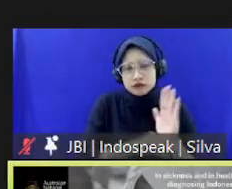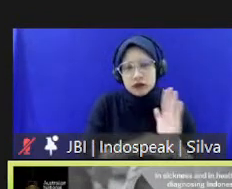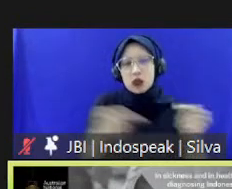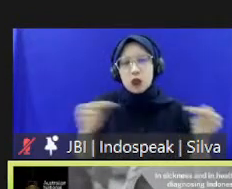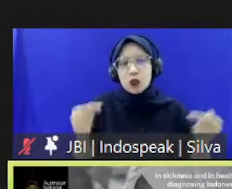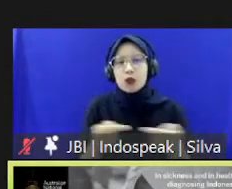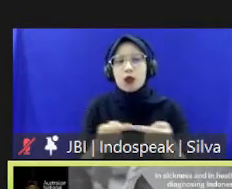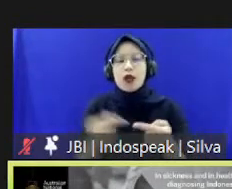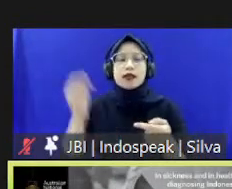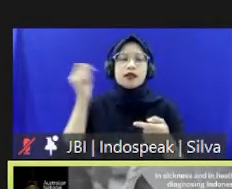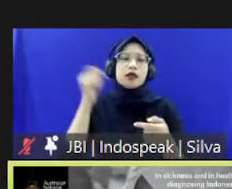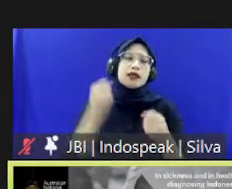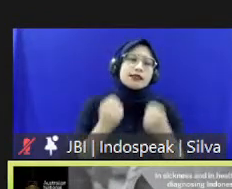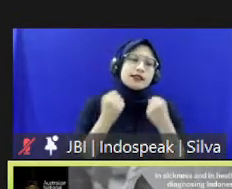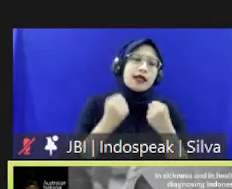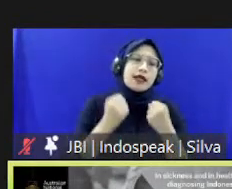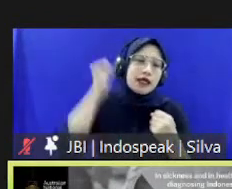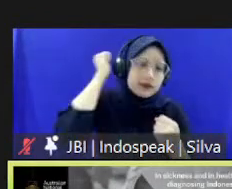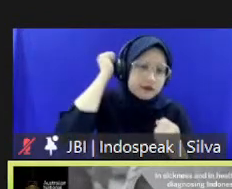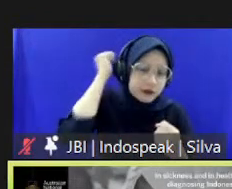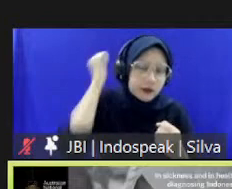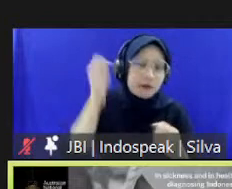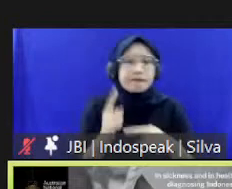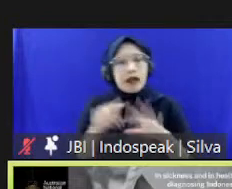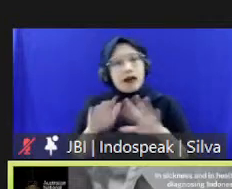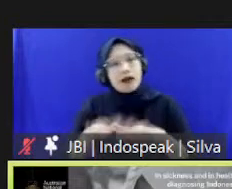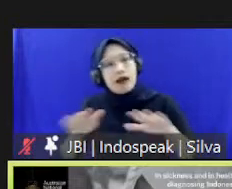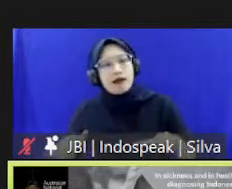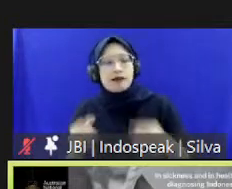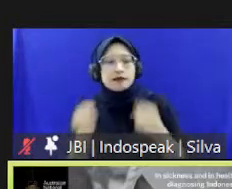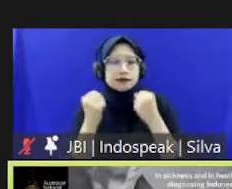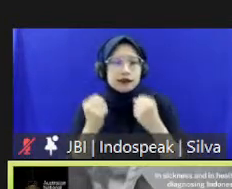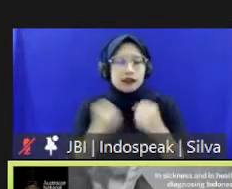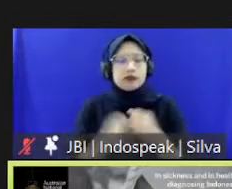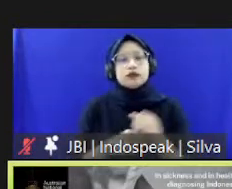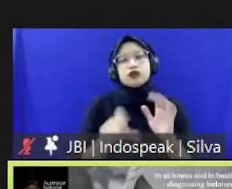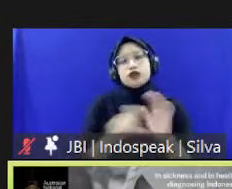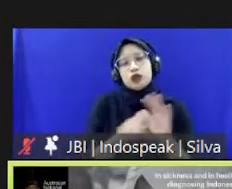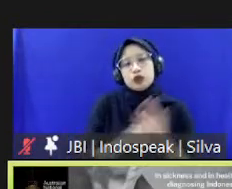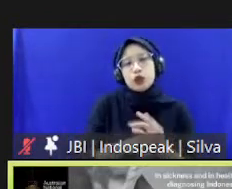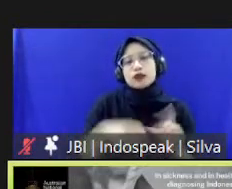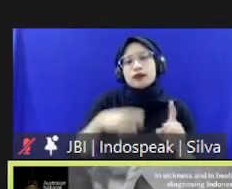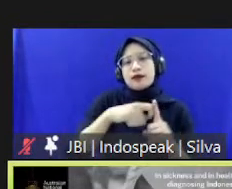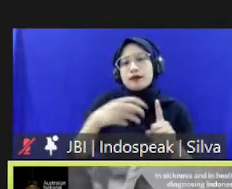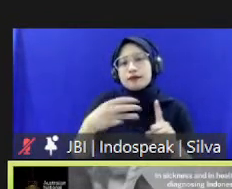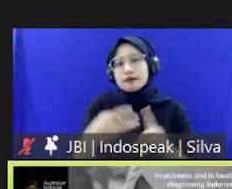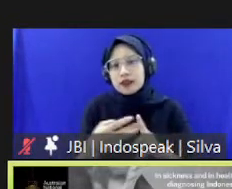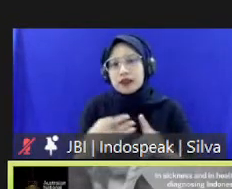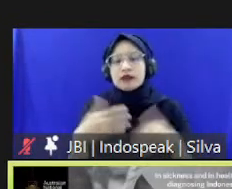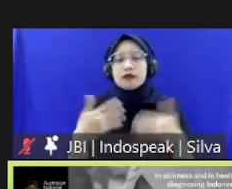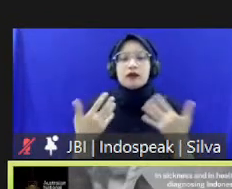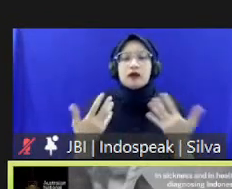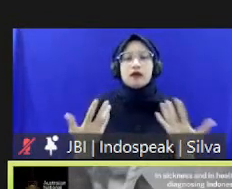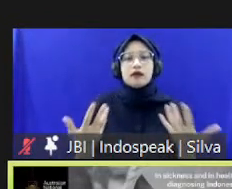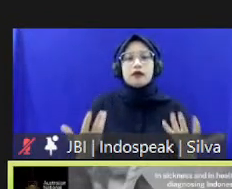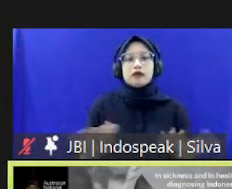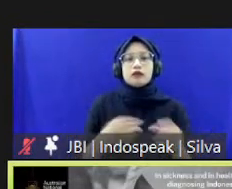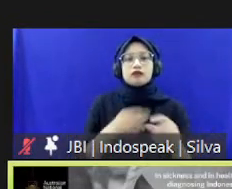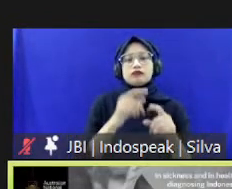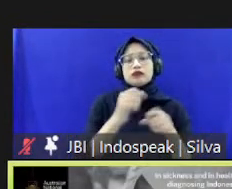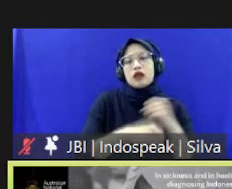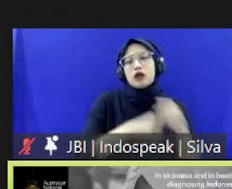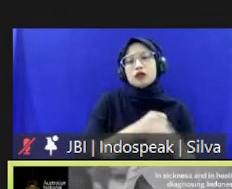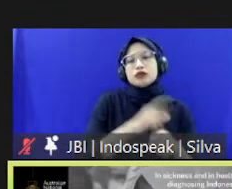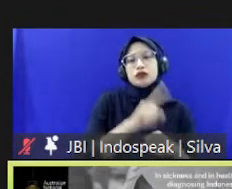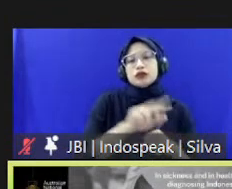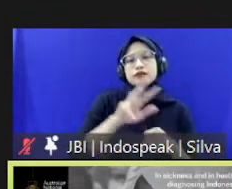health, such as family planning program back in the 70s, and then safe motherhood programs in 80s. And then we do